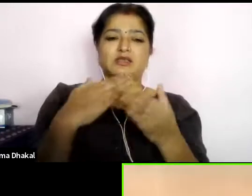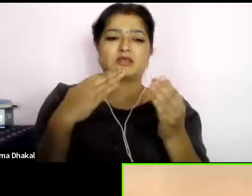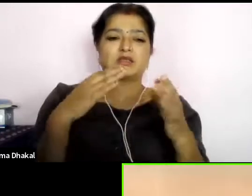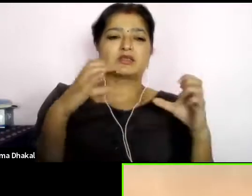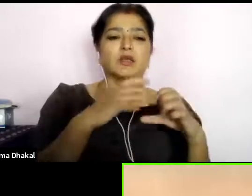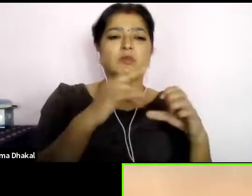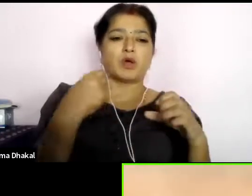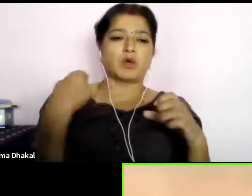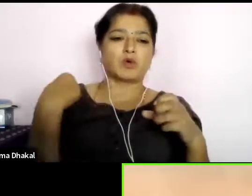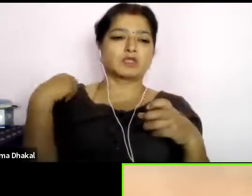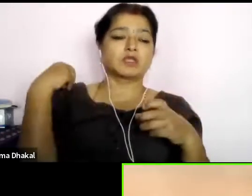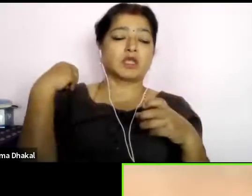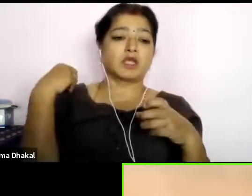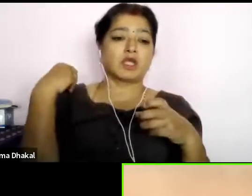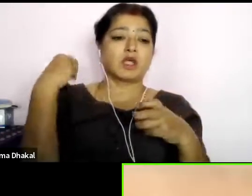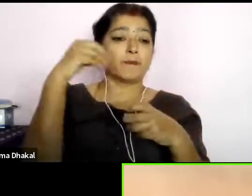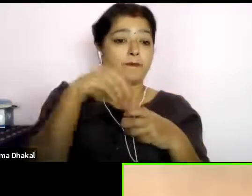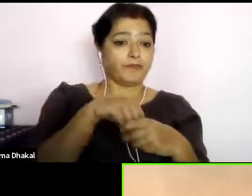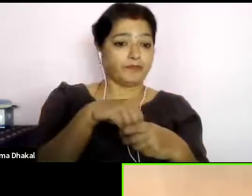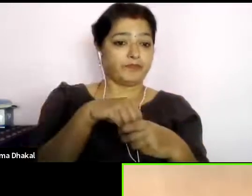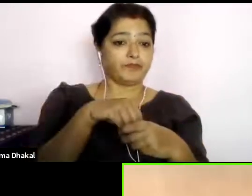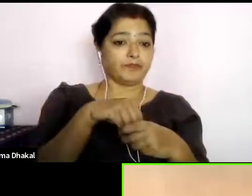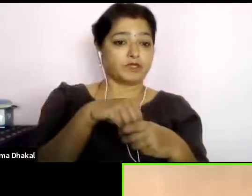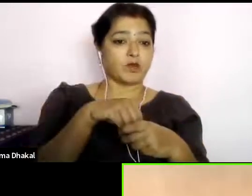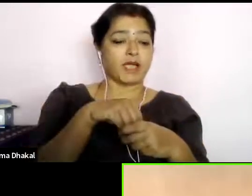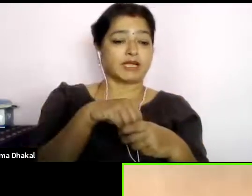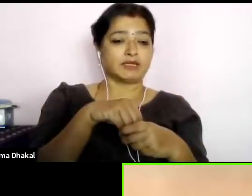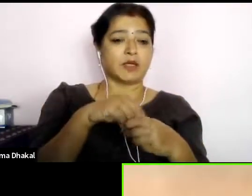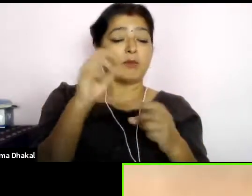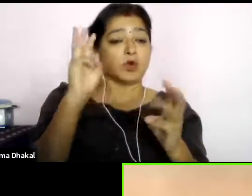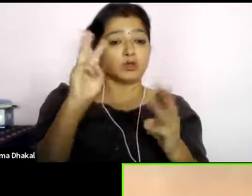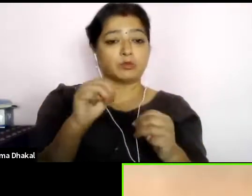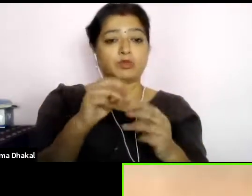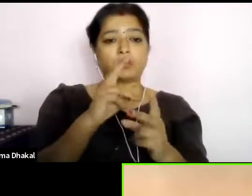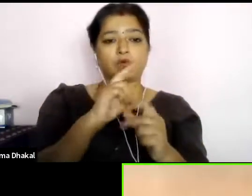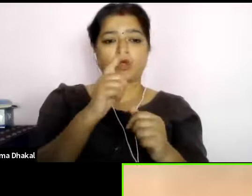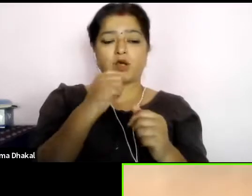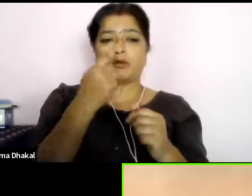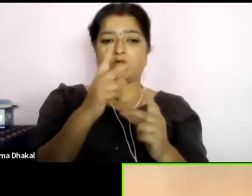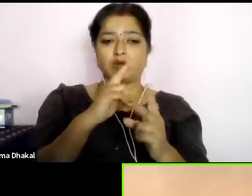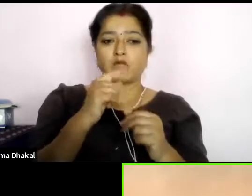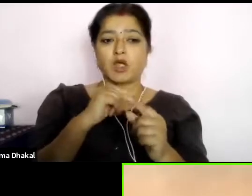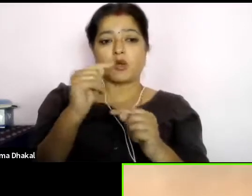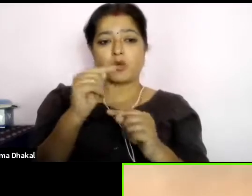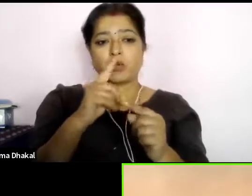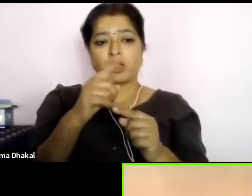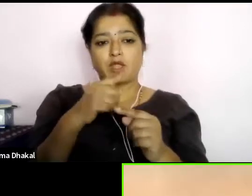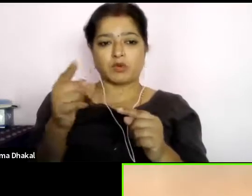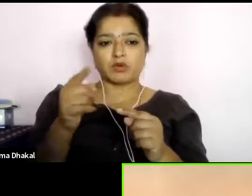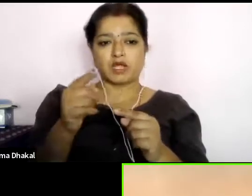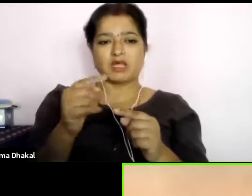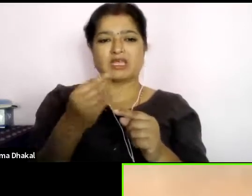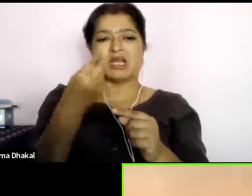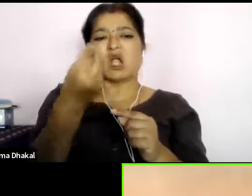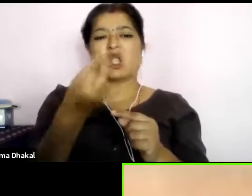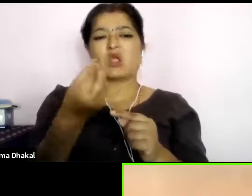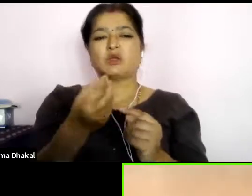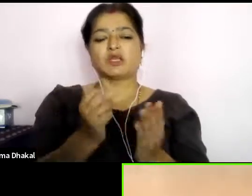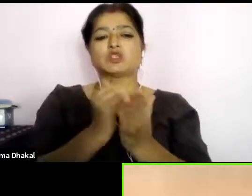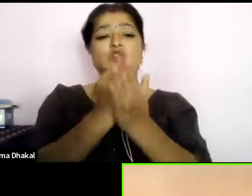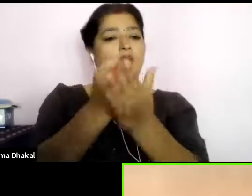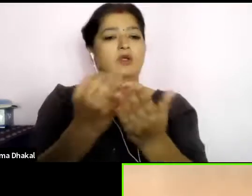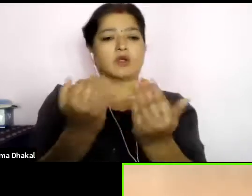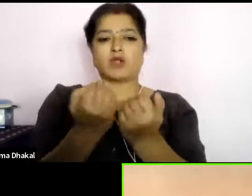token representative. We don't want ourselves to be always seen as a vulnerable because we